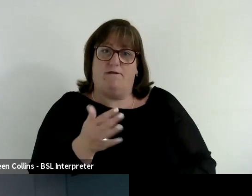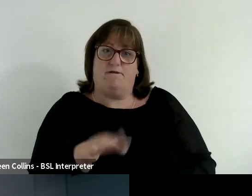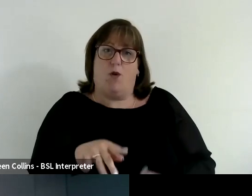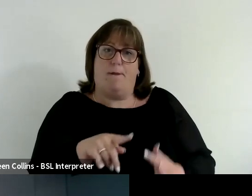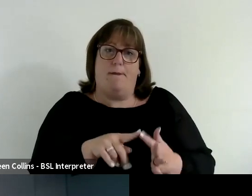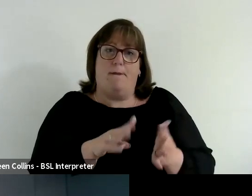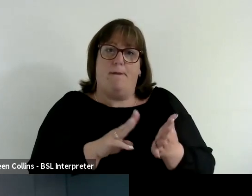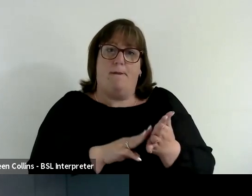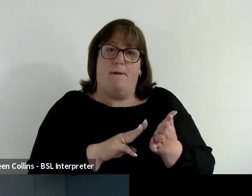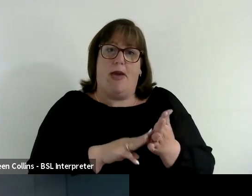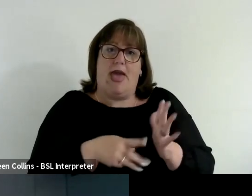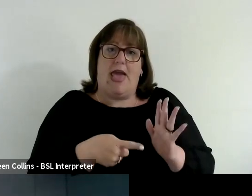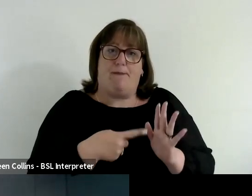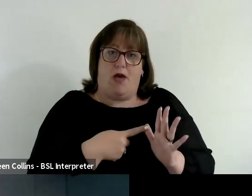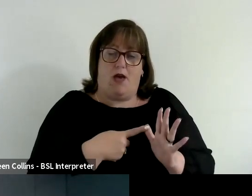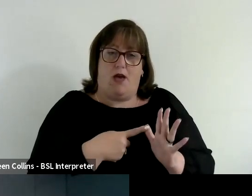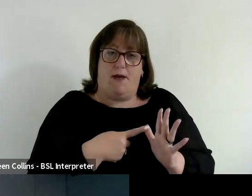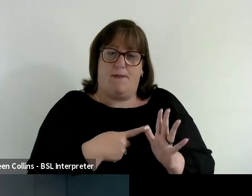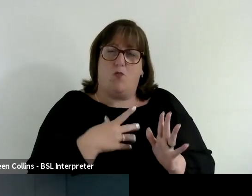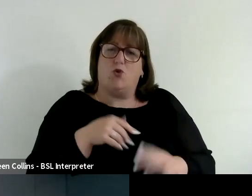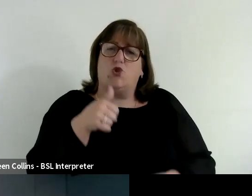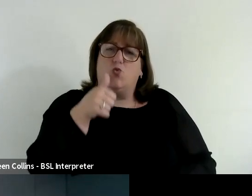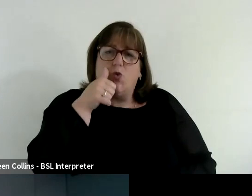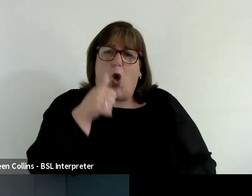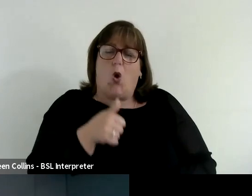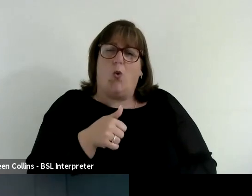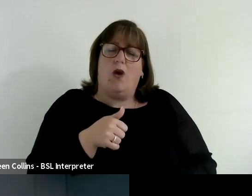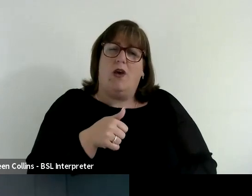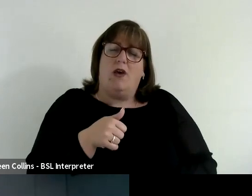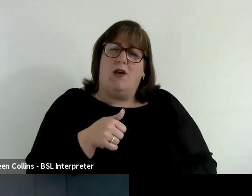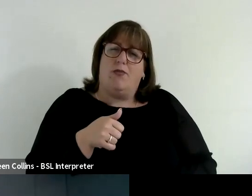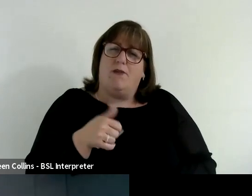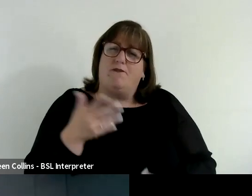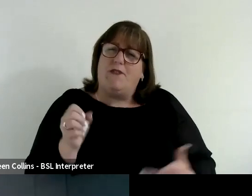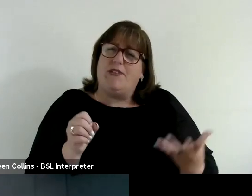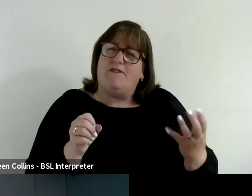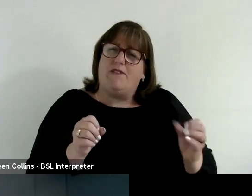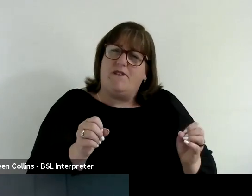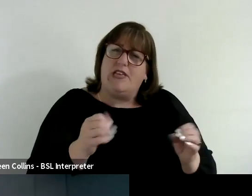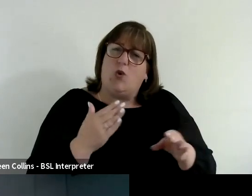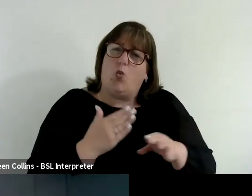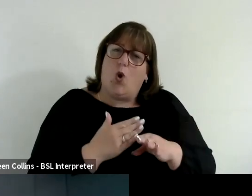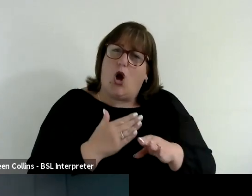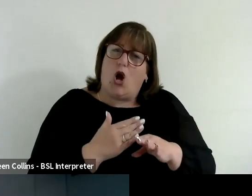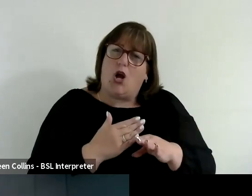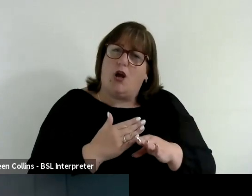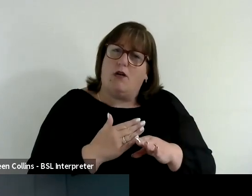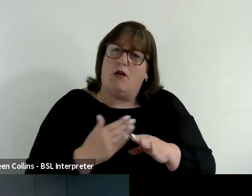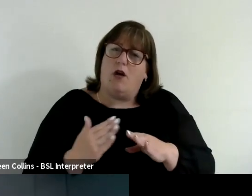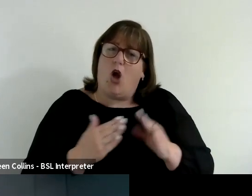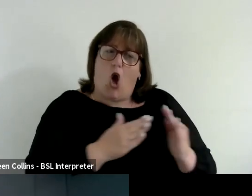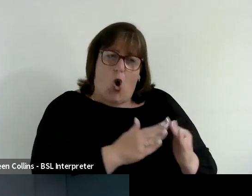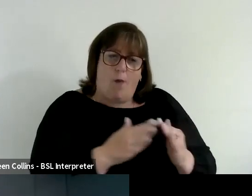is asking, how flexible is the 50-50 working pattern for remote versus in the office? She says, I'm a blogger and content